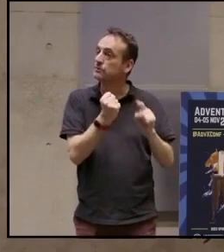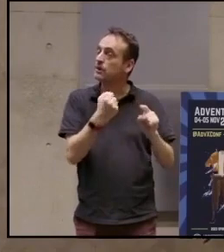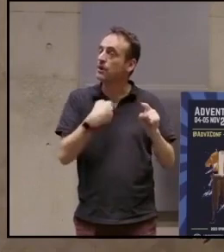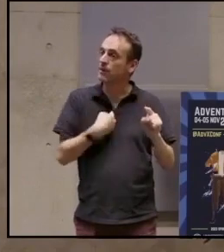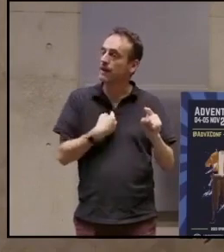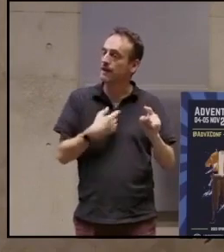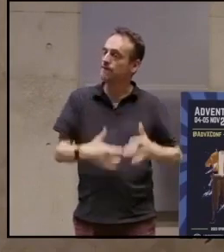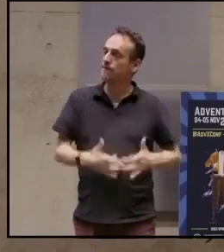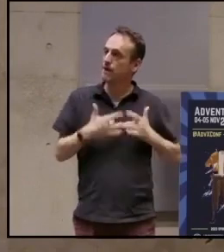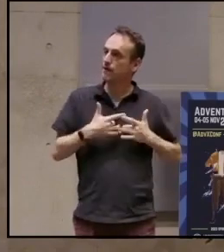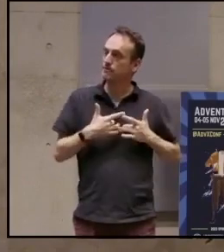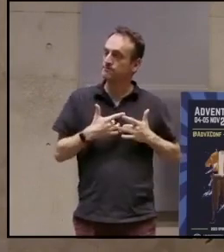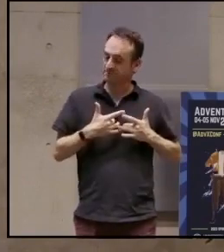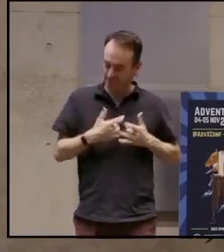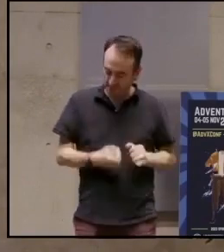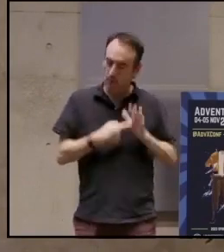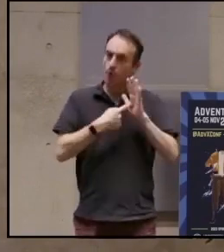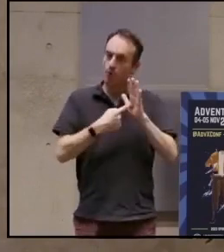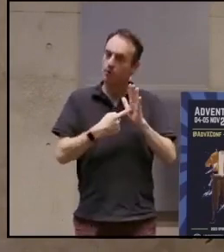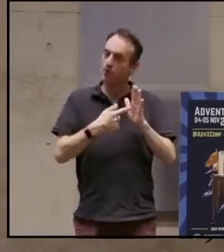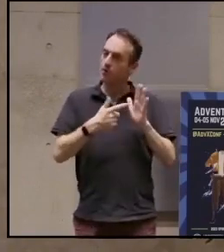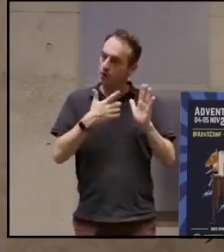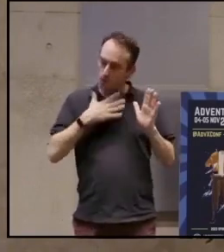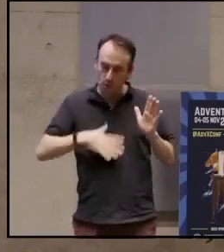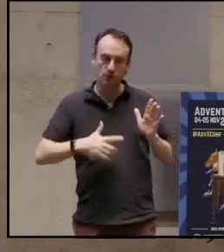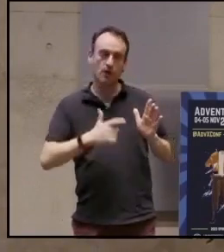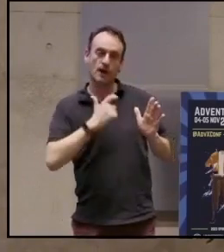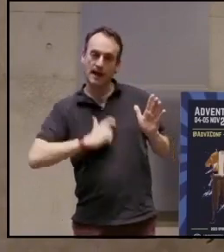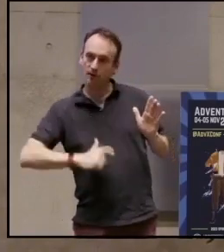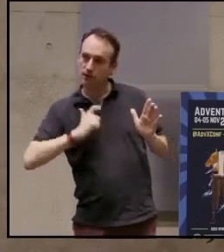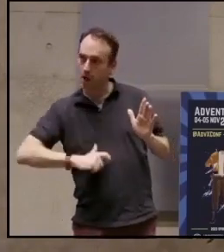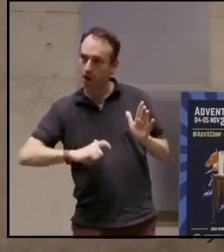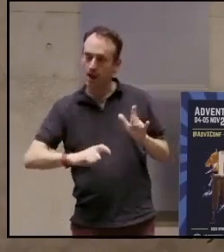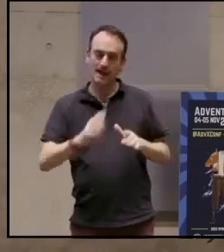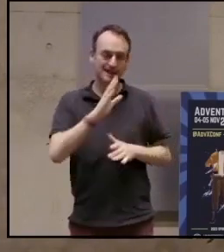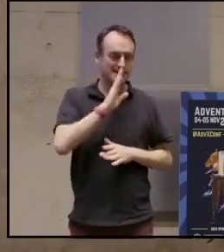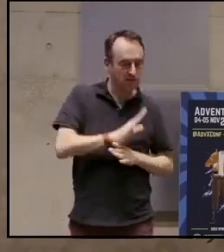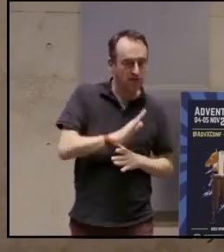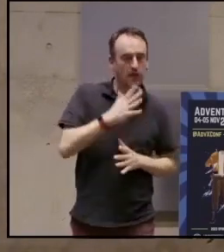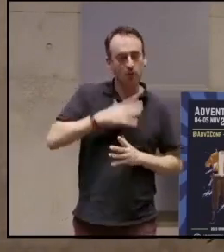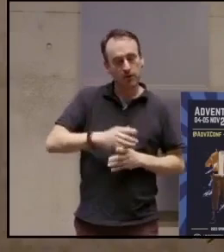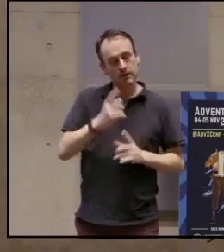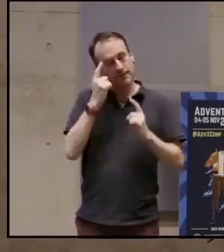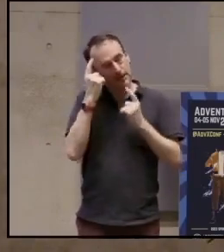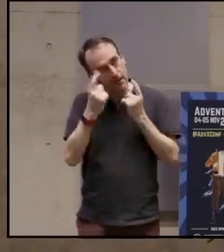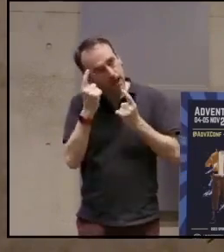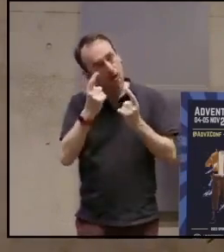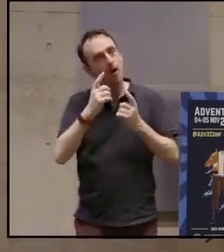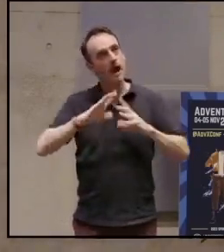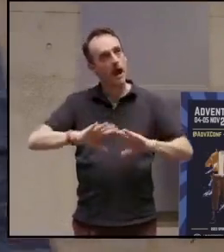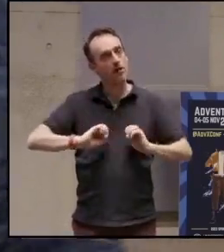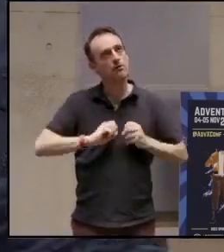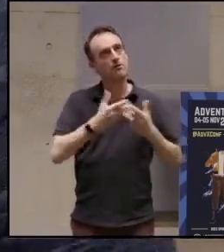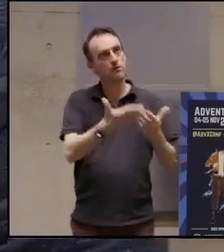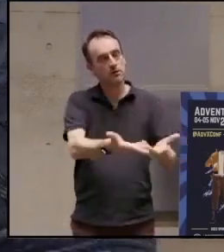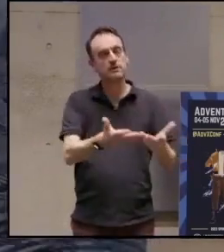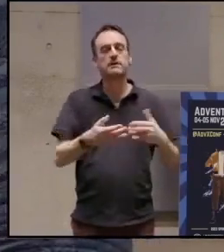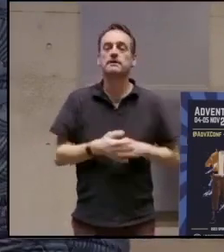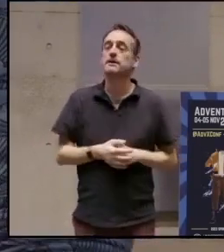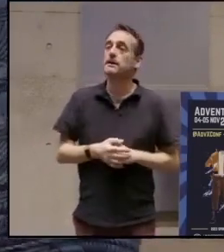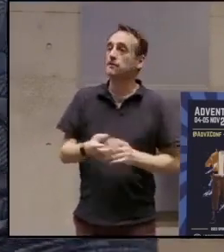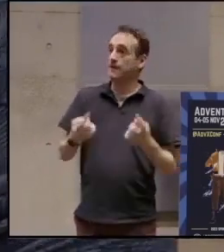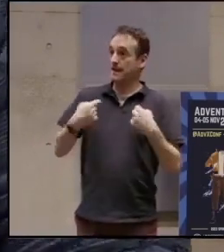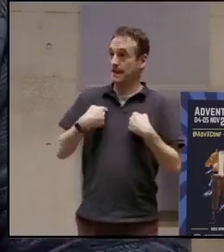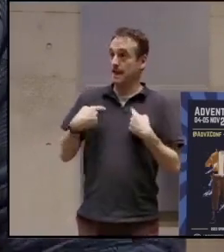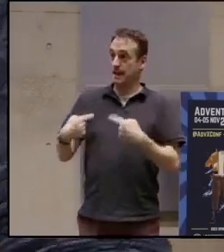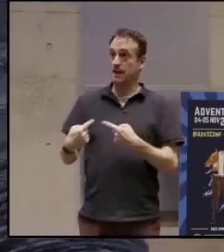we take our characters seriously. We take our fictional world seriously. And we want our audience to know that they're in responsible hands. So when you hear me giving an